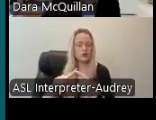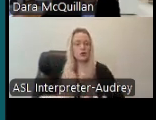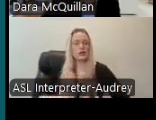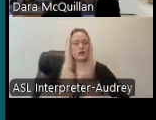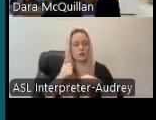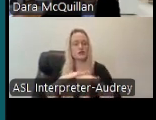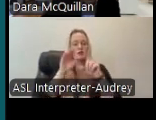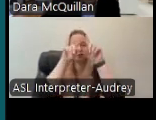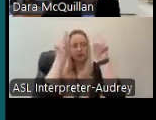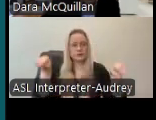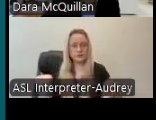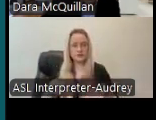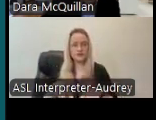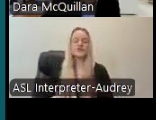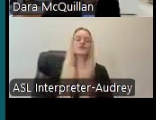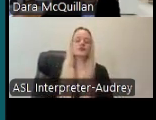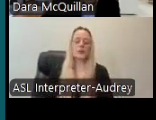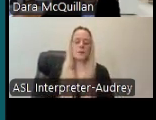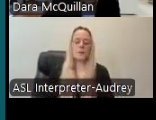the screen.